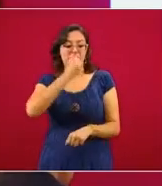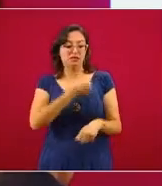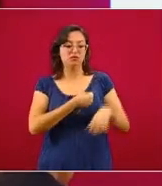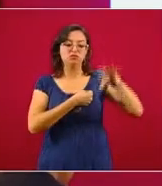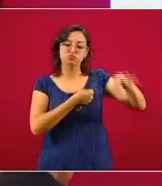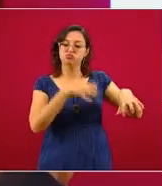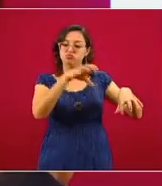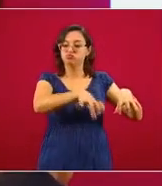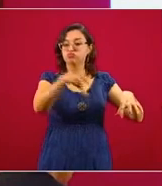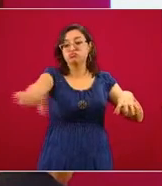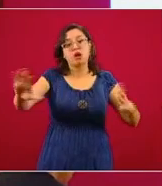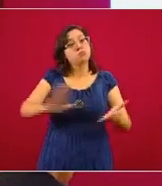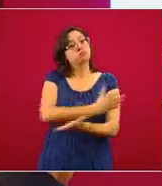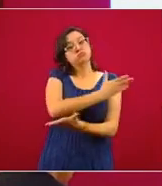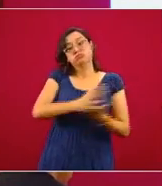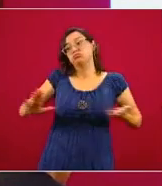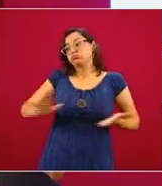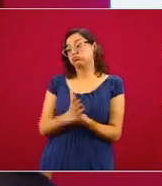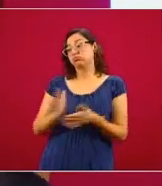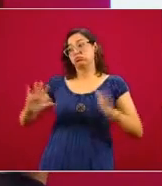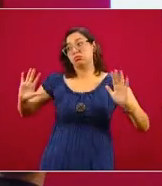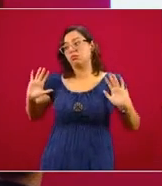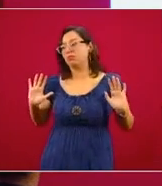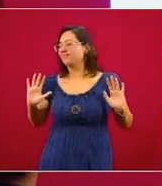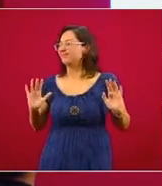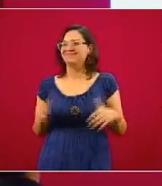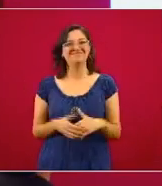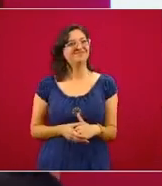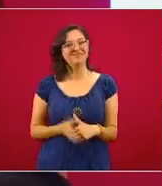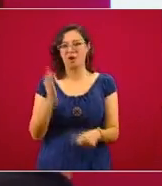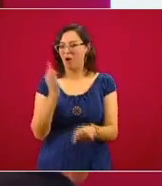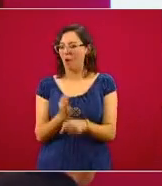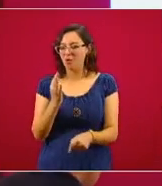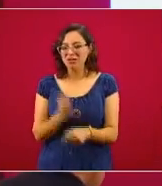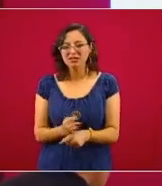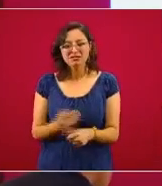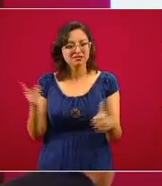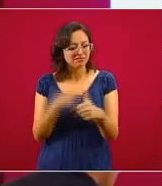our hospitals get over capacity.